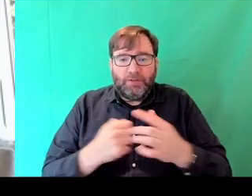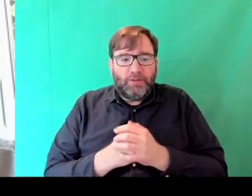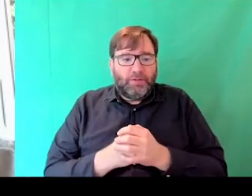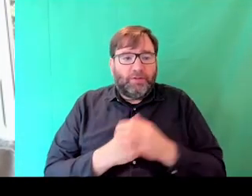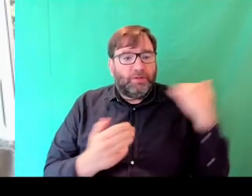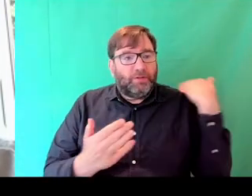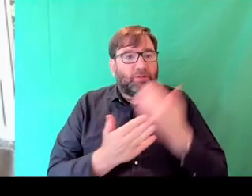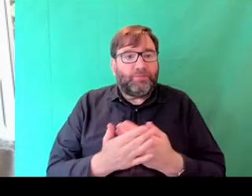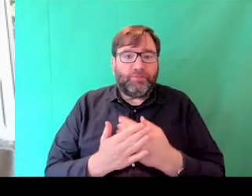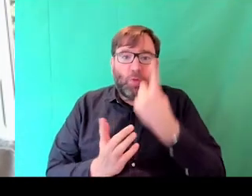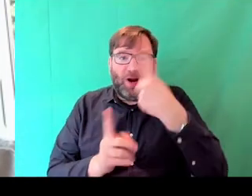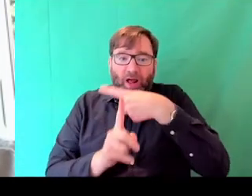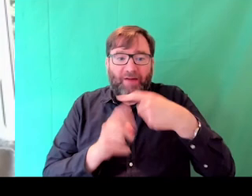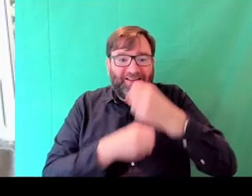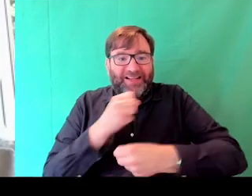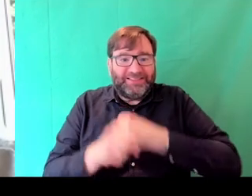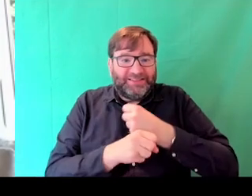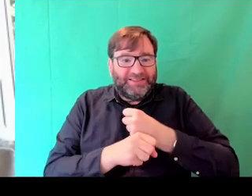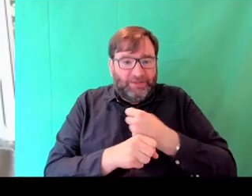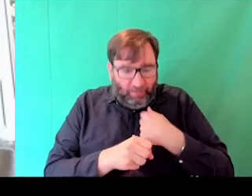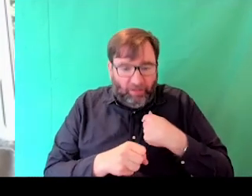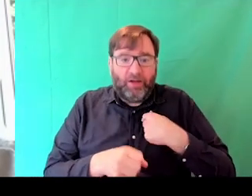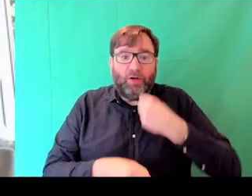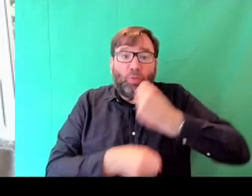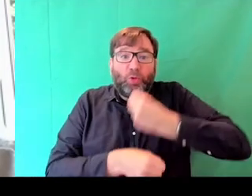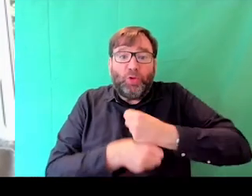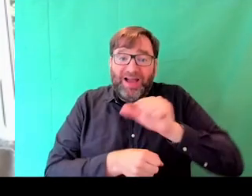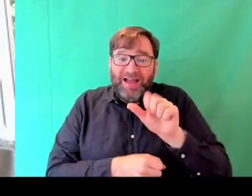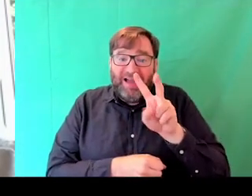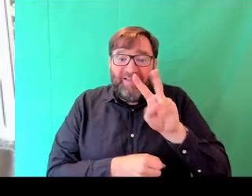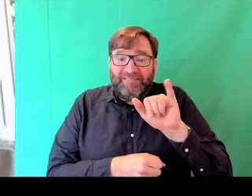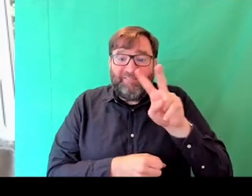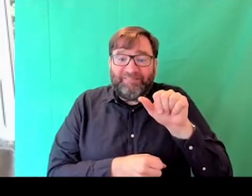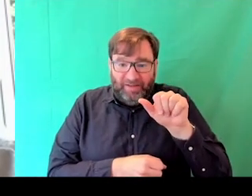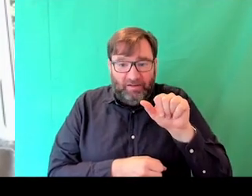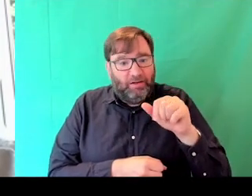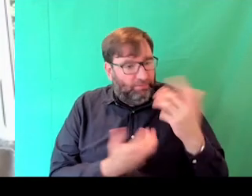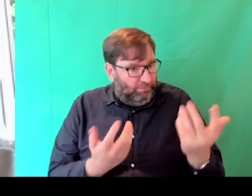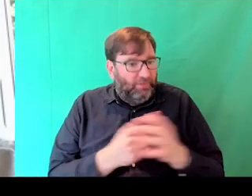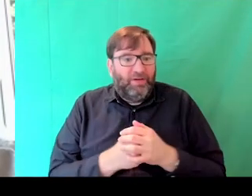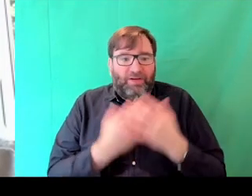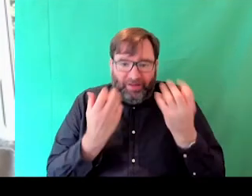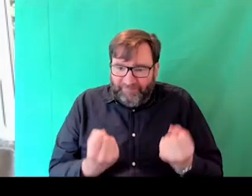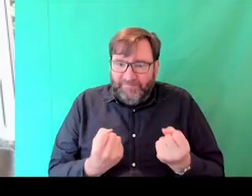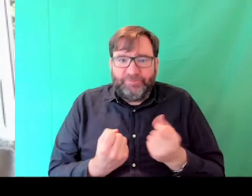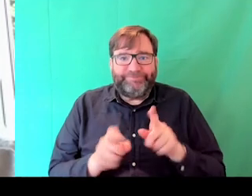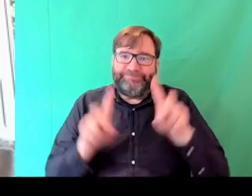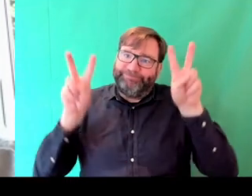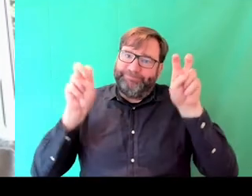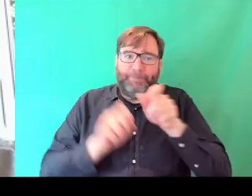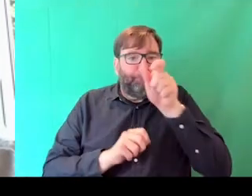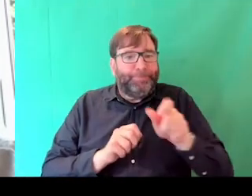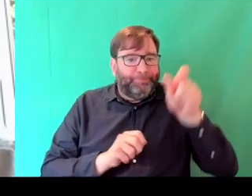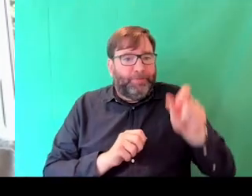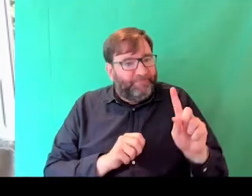us that whatever we need in order to make sure that we maintain positive mental health, that we're able to do